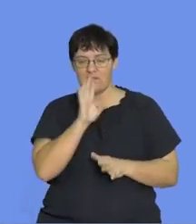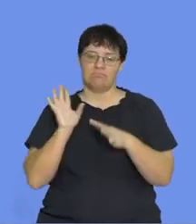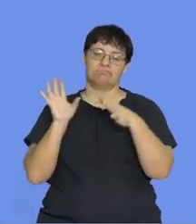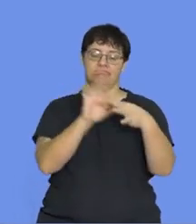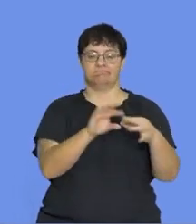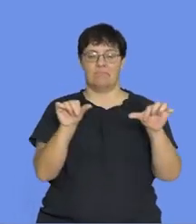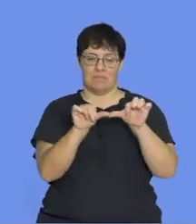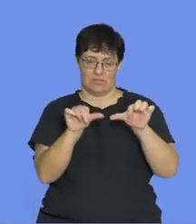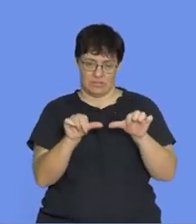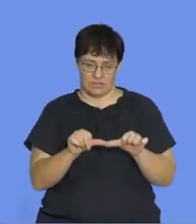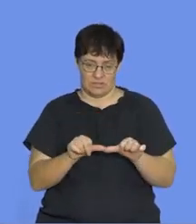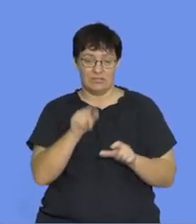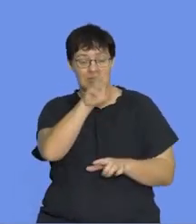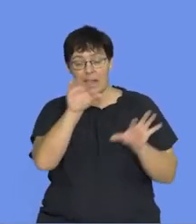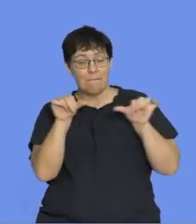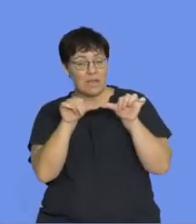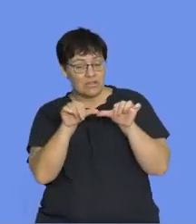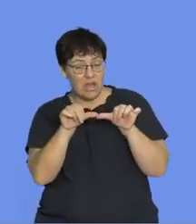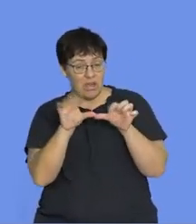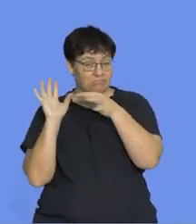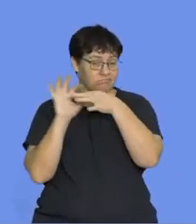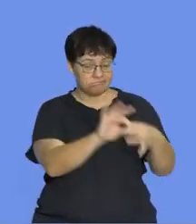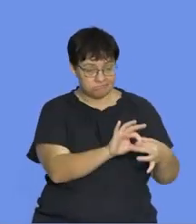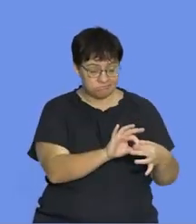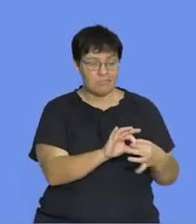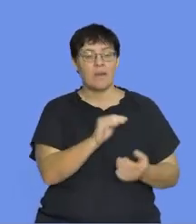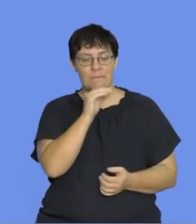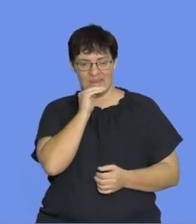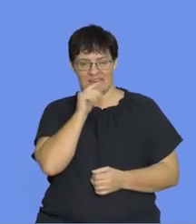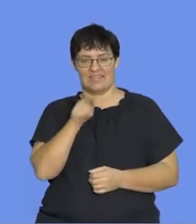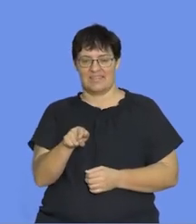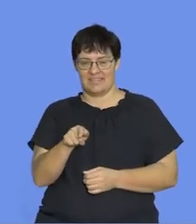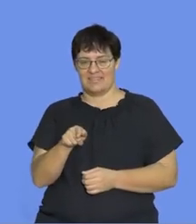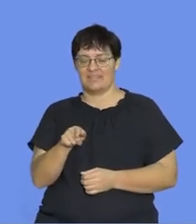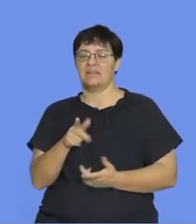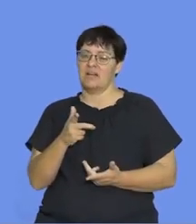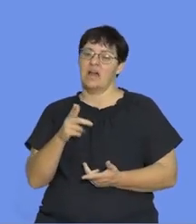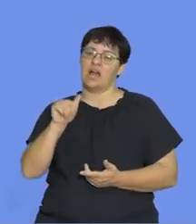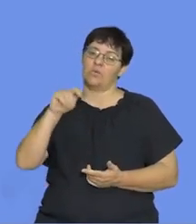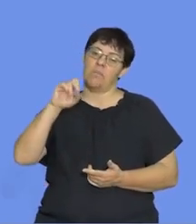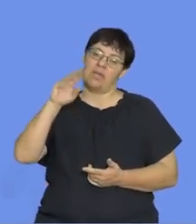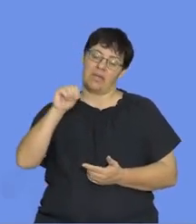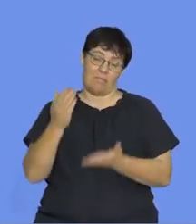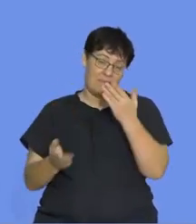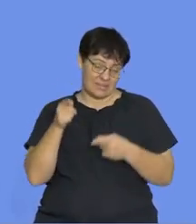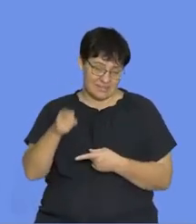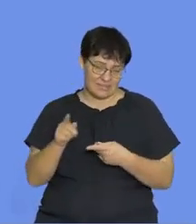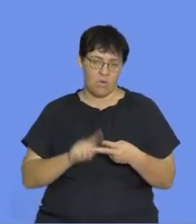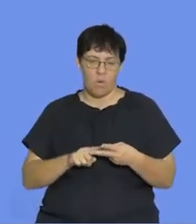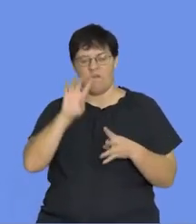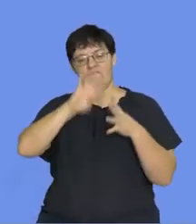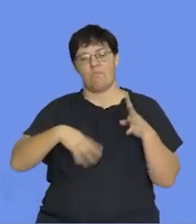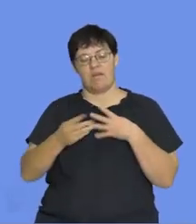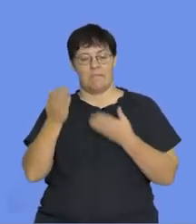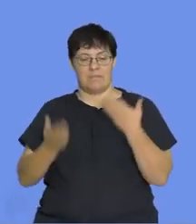measurement. And this relative measurement is what we refer to as the relative atomic mass or relative formula mass